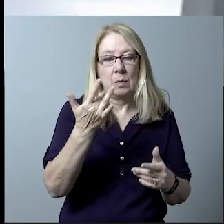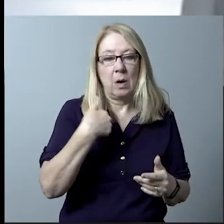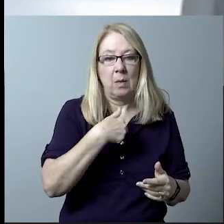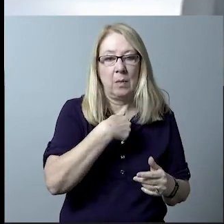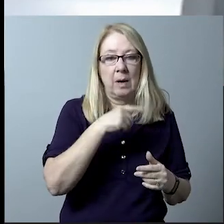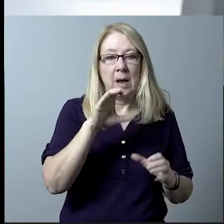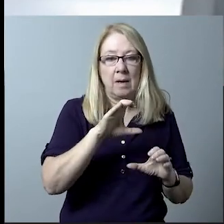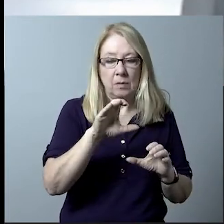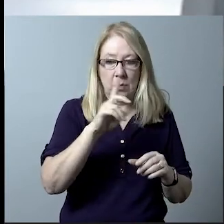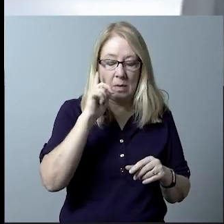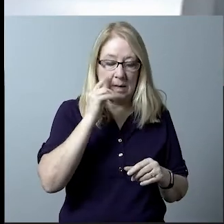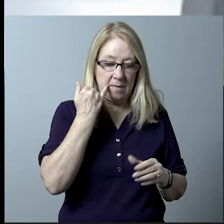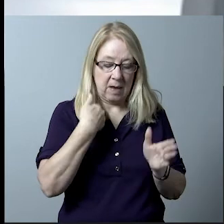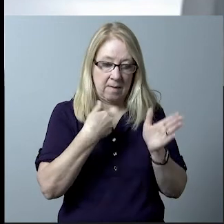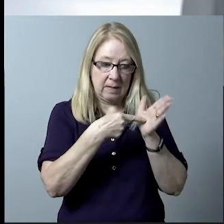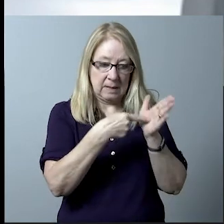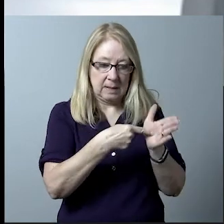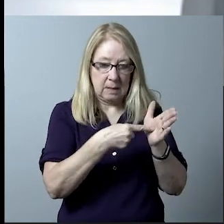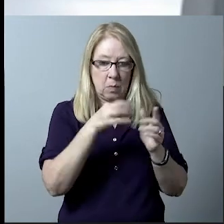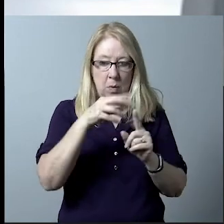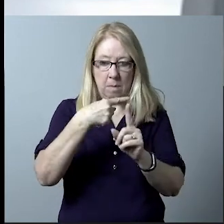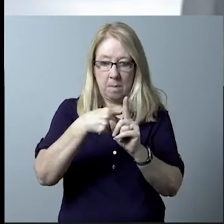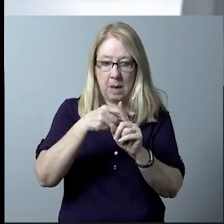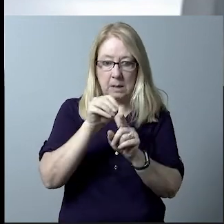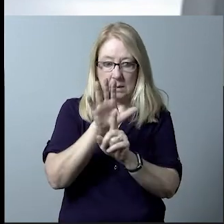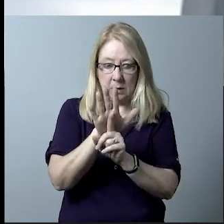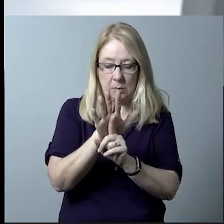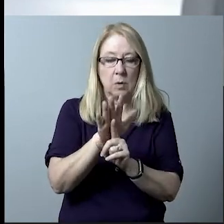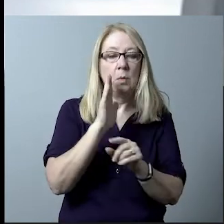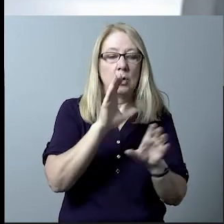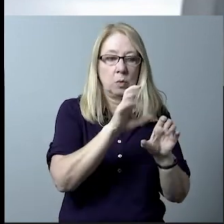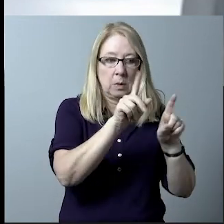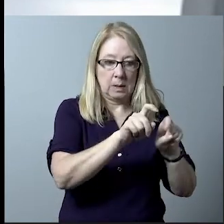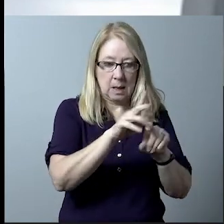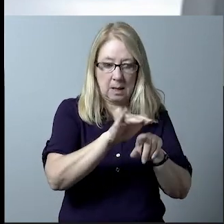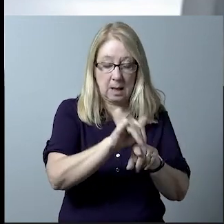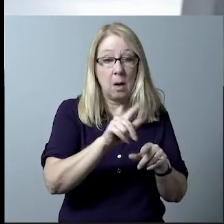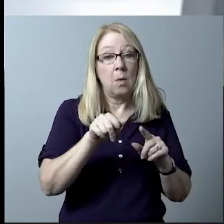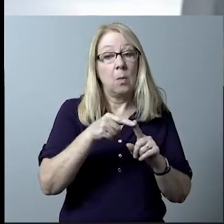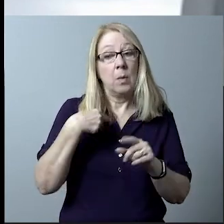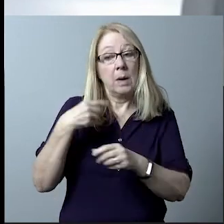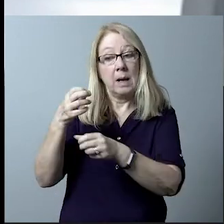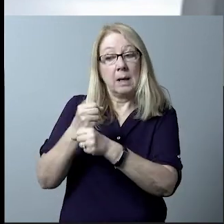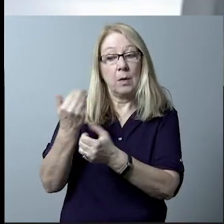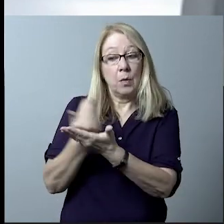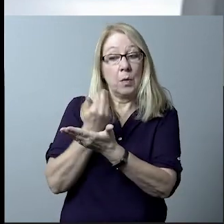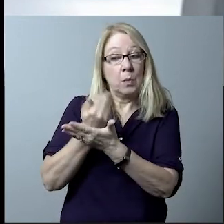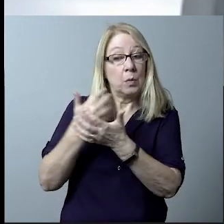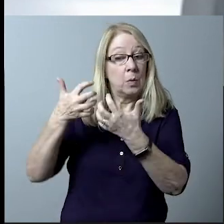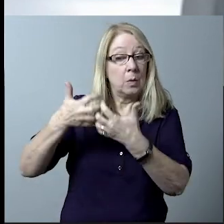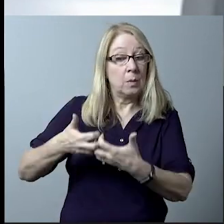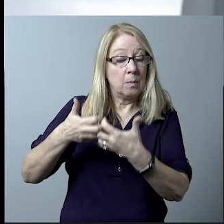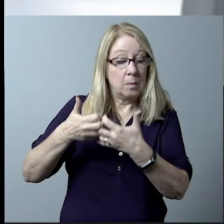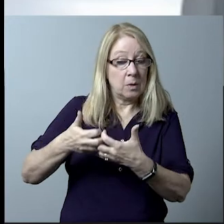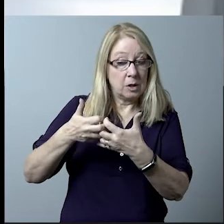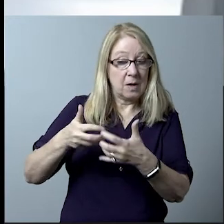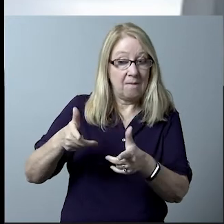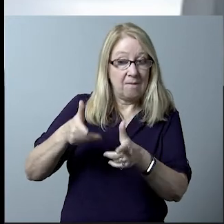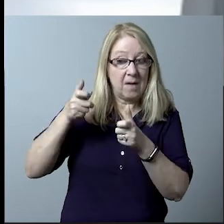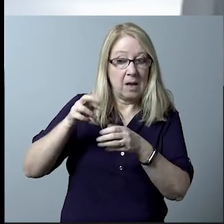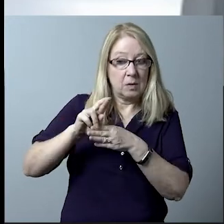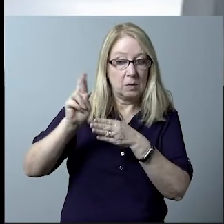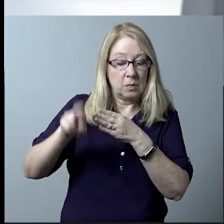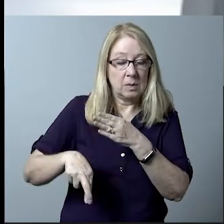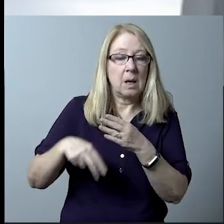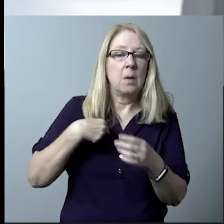so that's why we've had to do the testing of only symptomatic and positive exposures. When we get our rapid machine, it's called Sophia